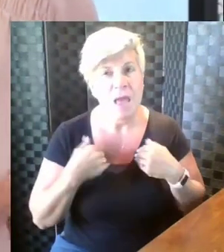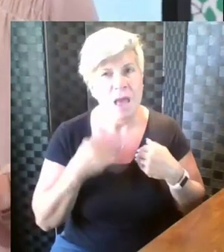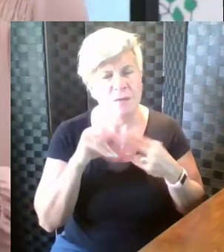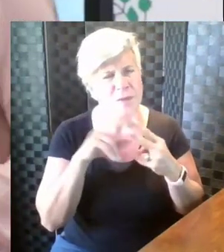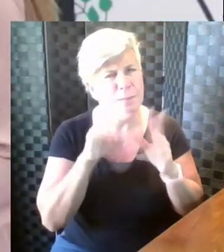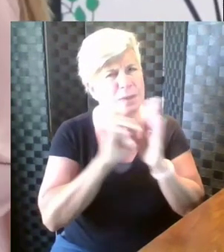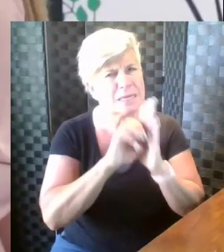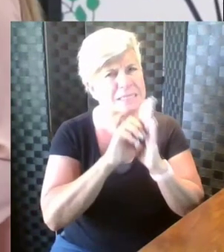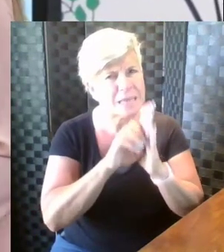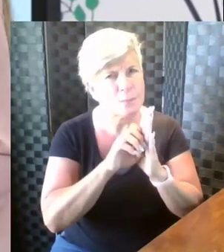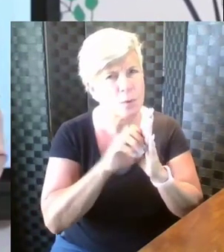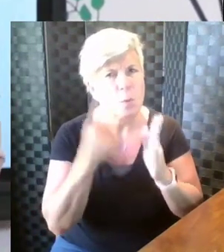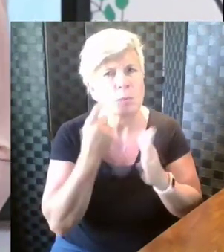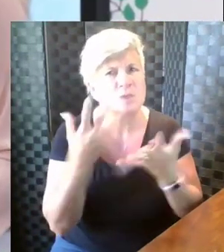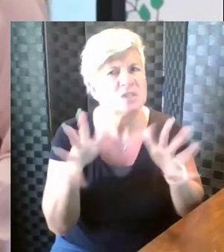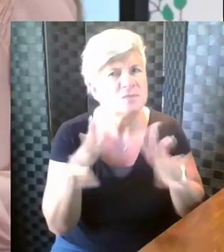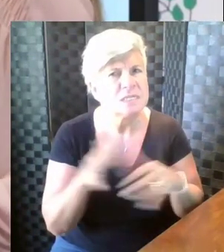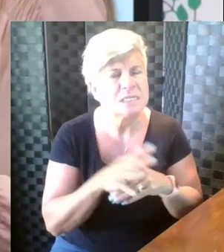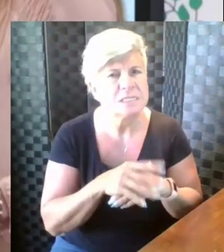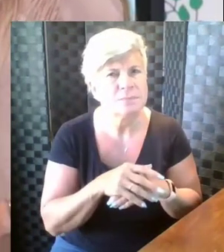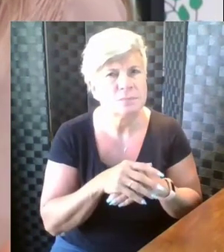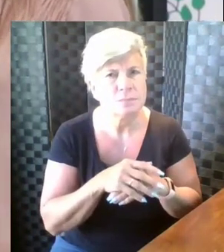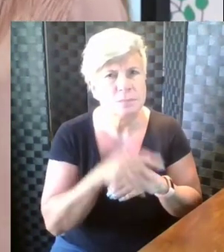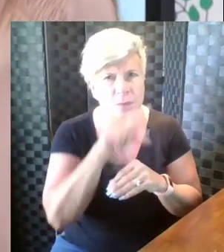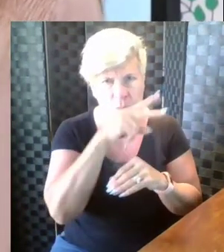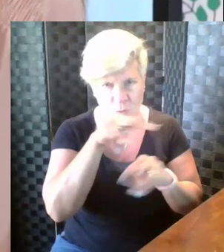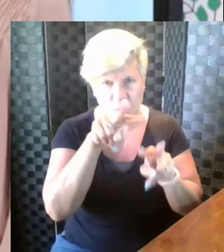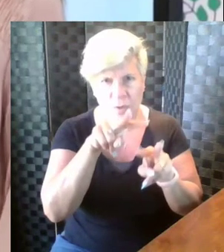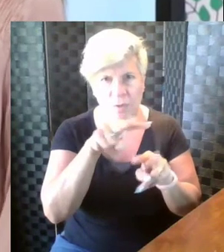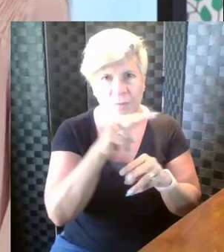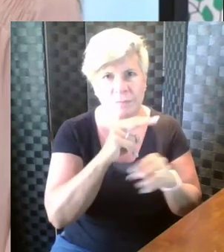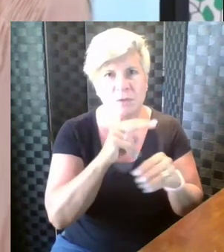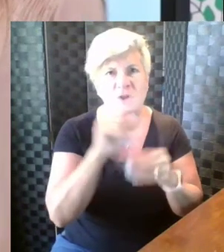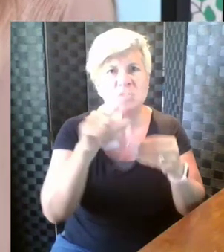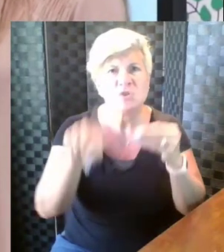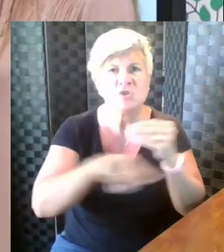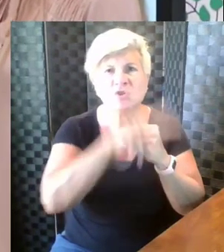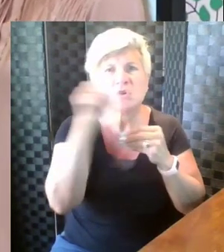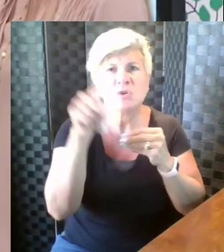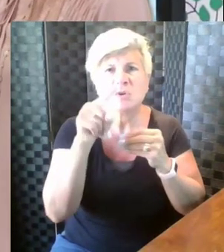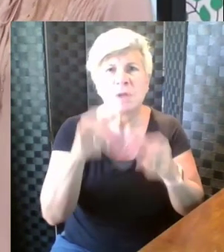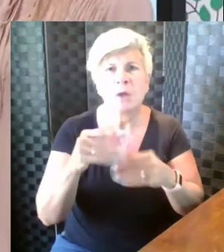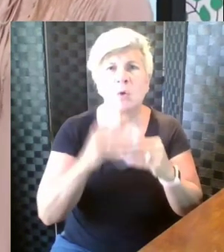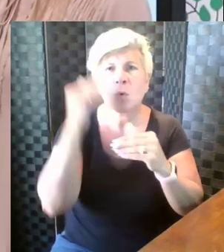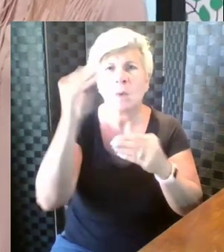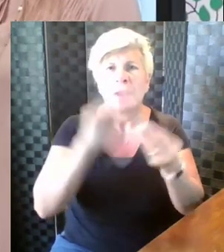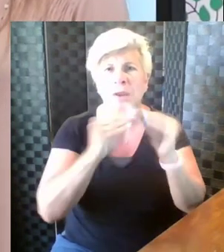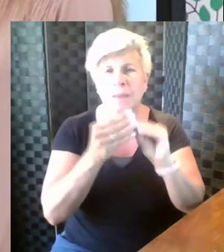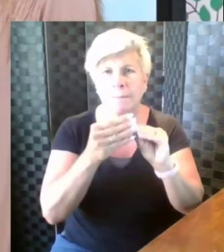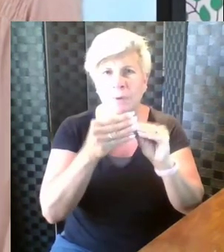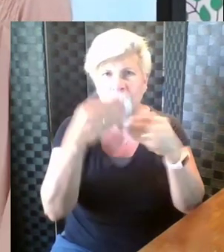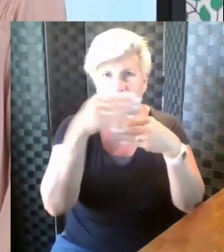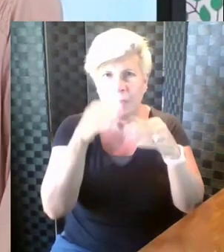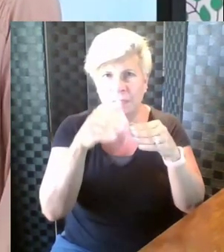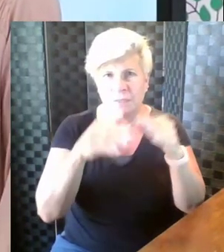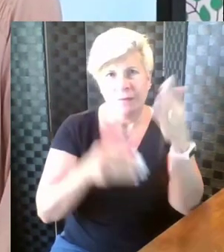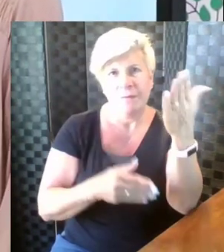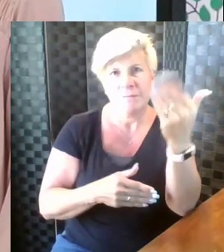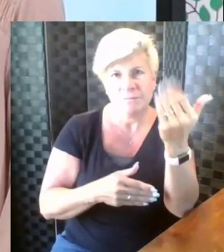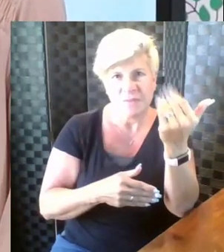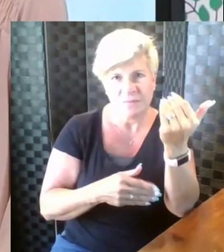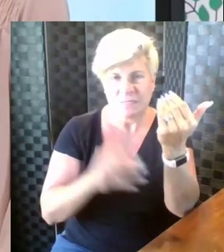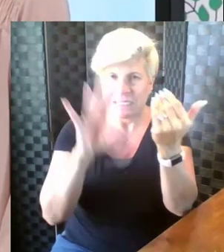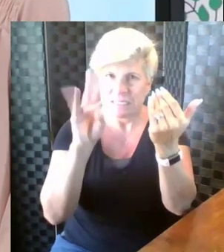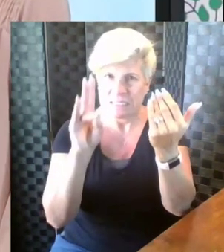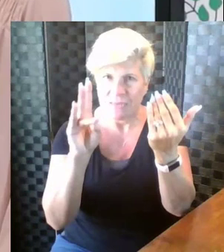couple examples of what we just did, and I've put it on the screen here for you to see. It says circle the greater number in each box. So the first